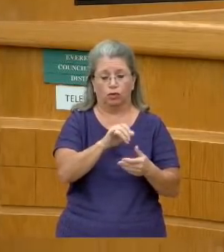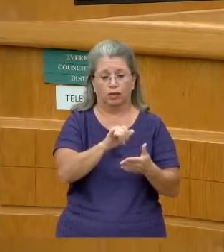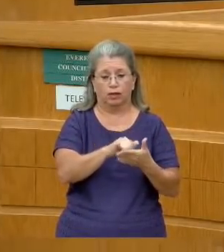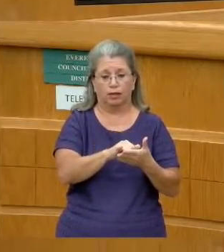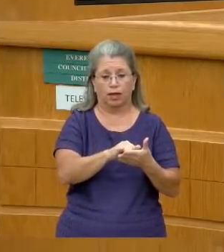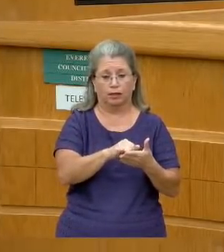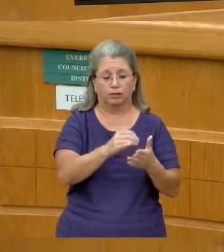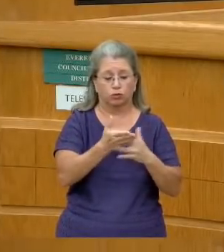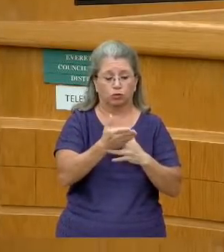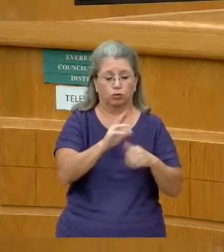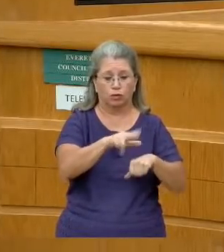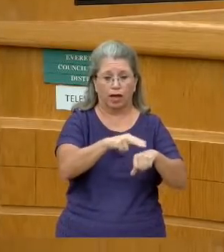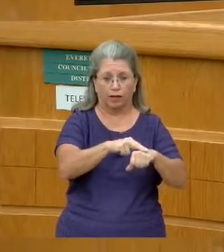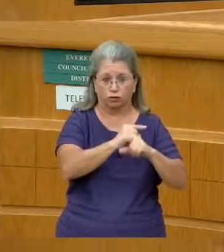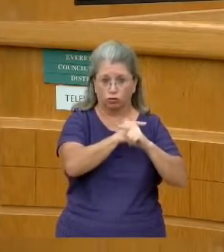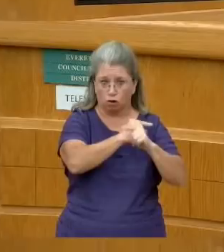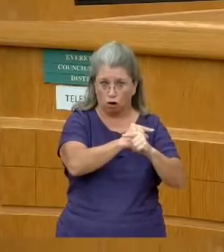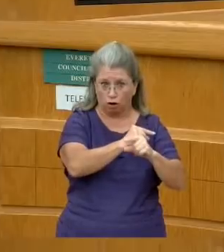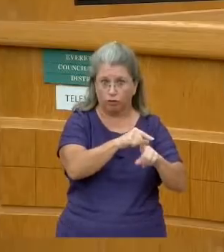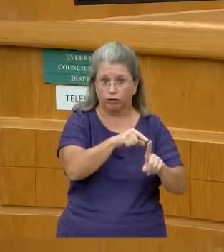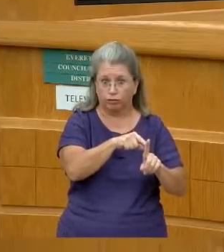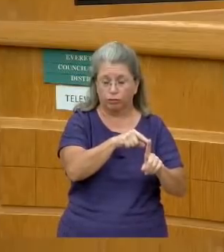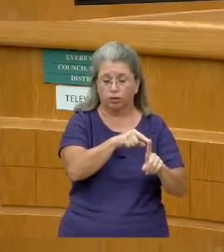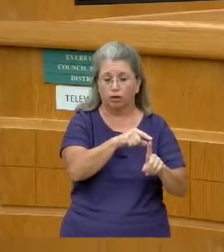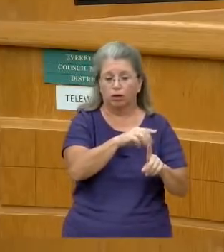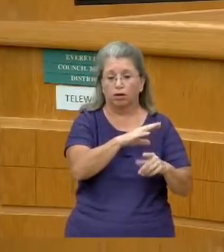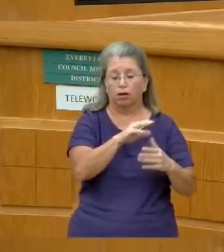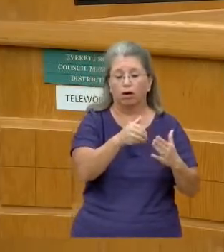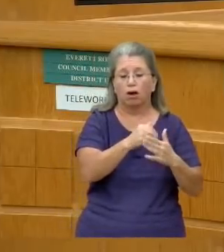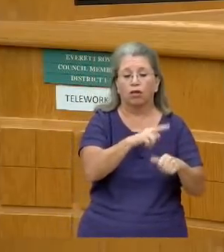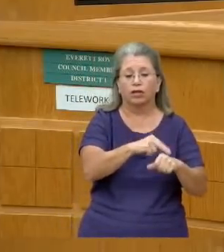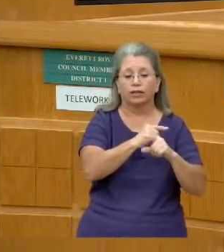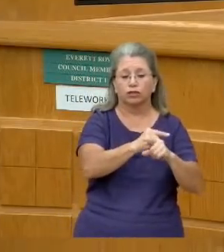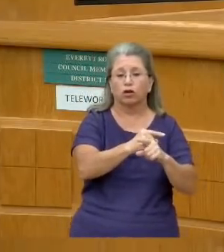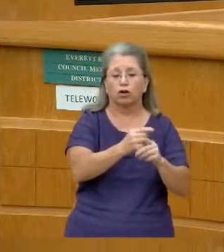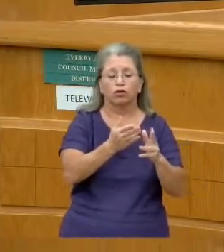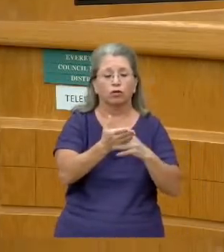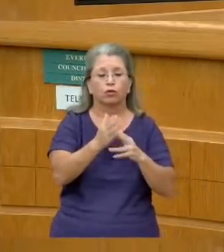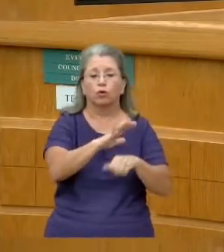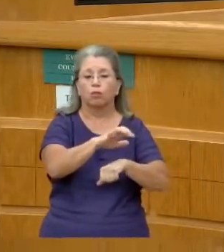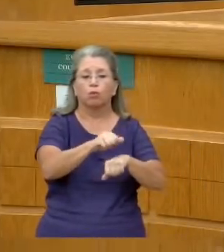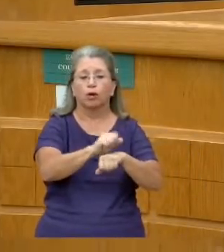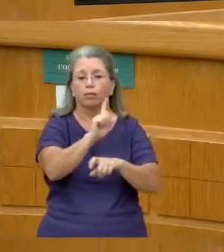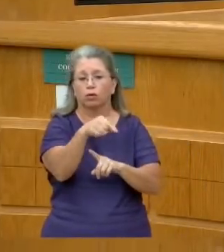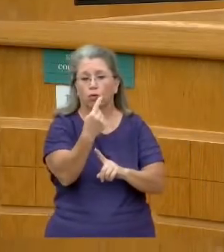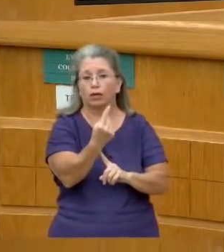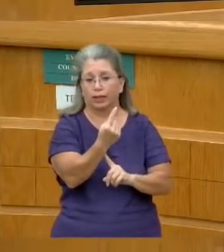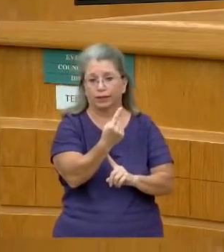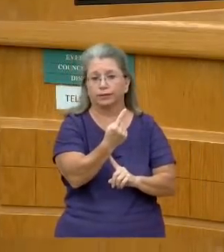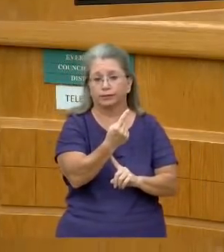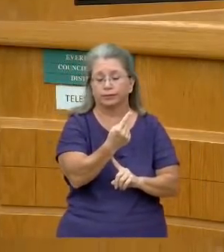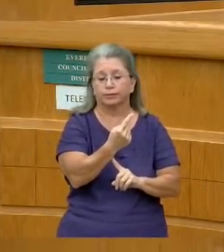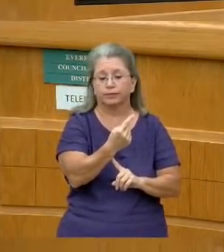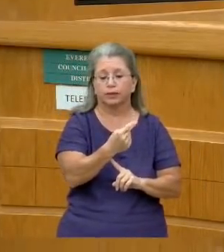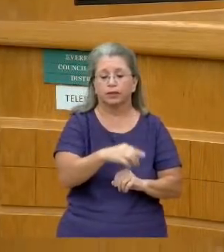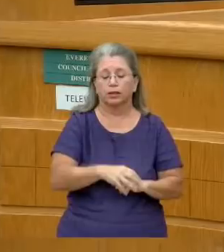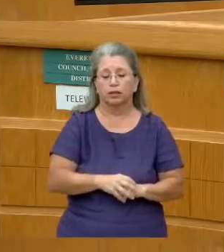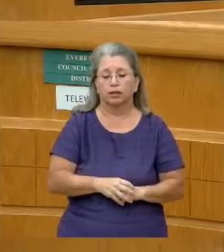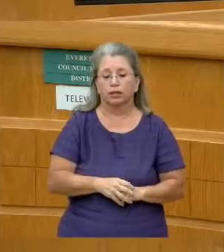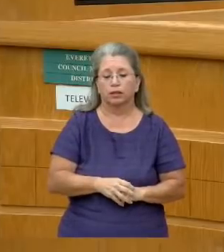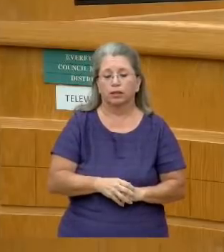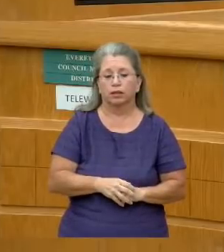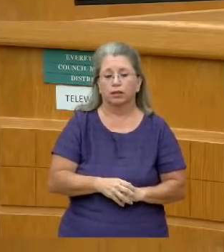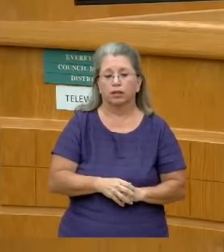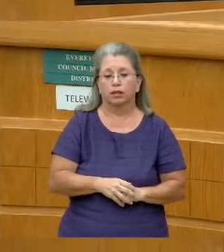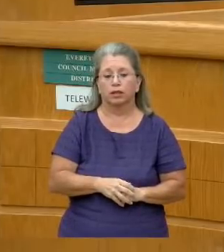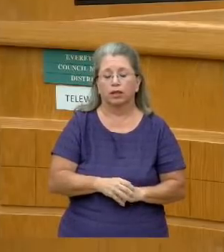National Guard. And all of the National Guards are by appointment only. And there's 3